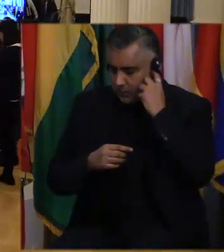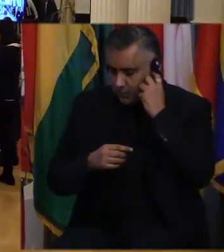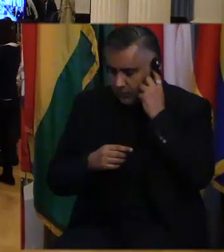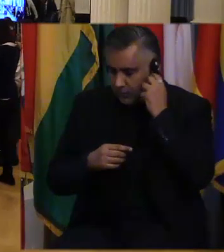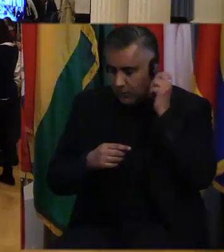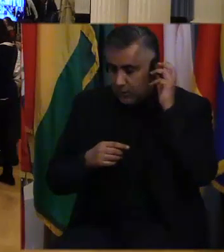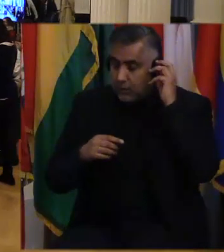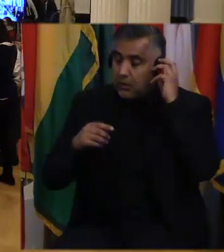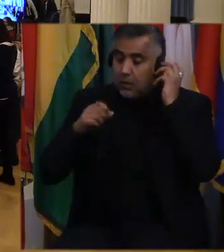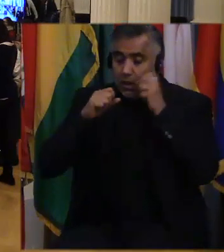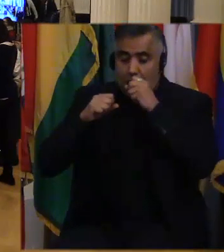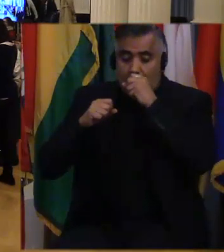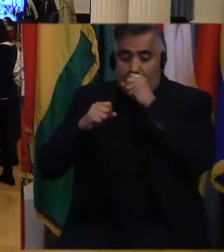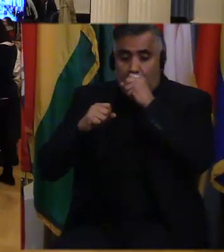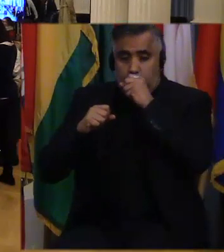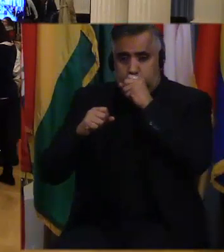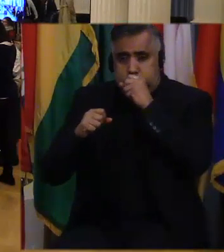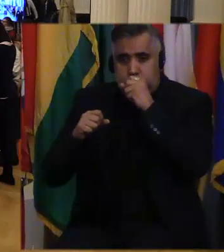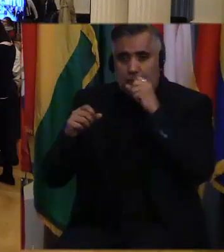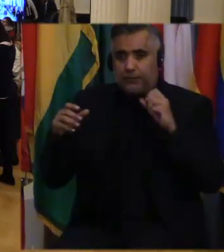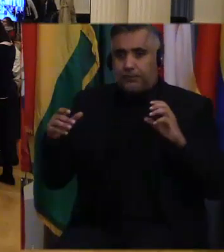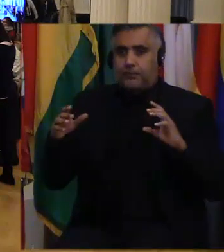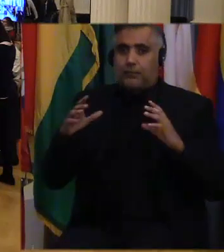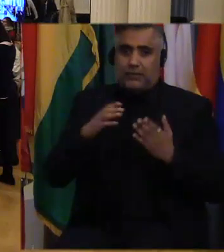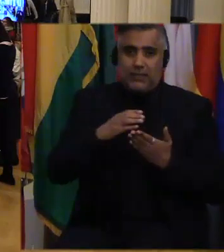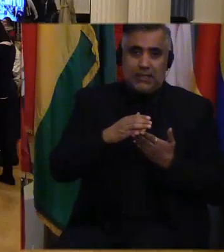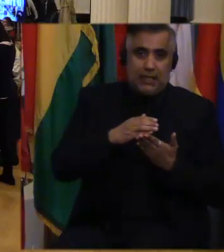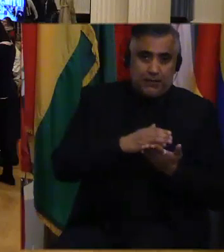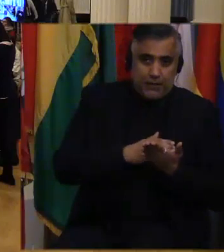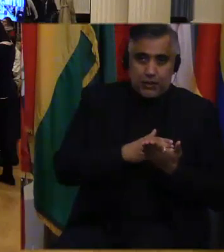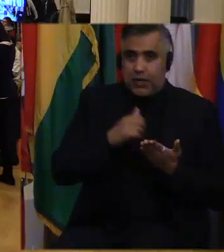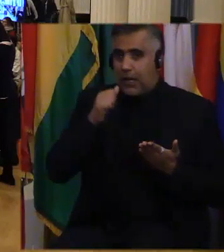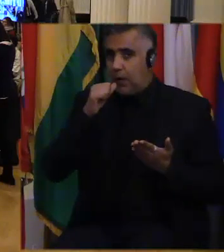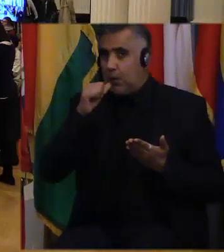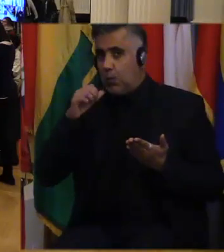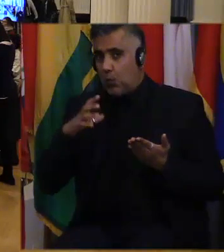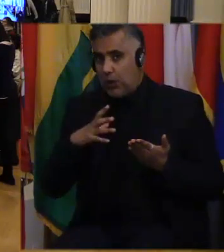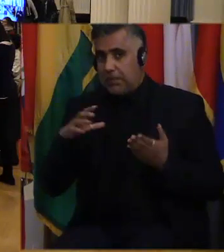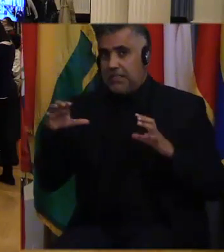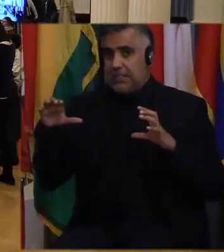la convención y el movimiento de mujeres, el movimiento feminista en